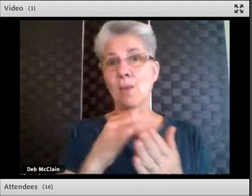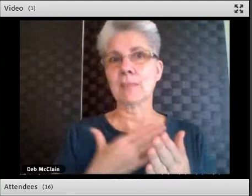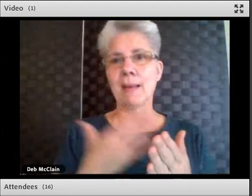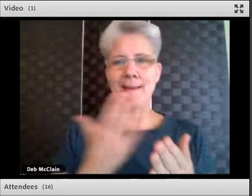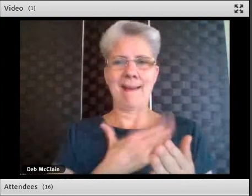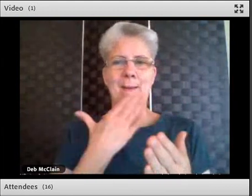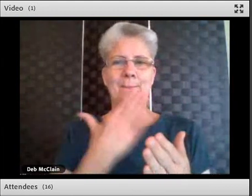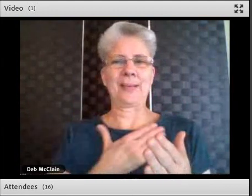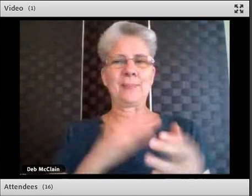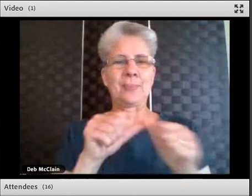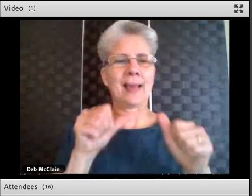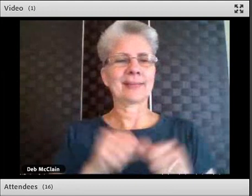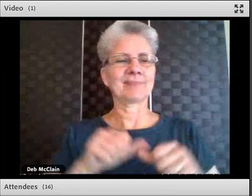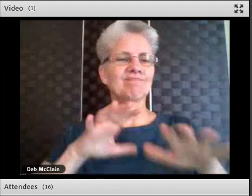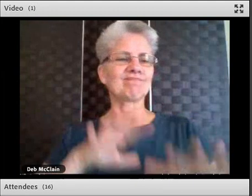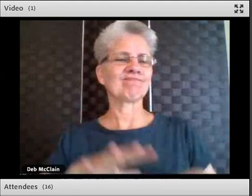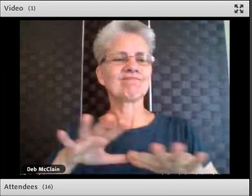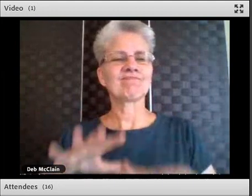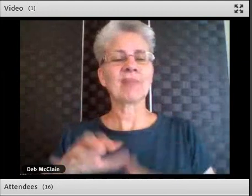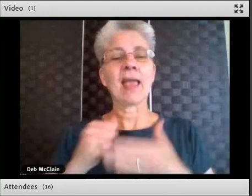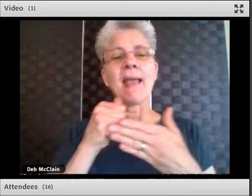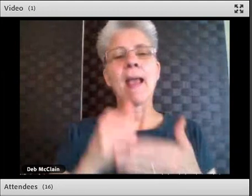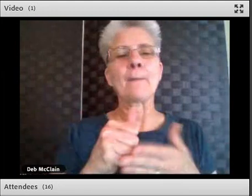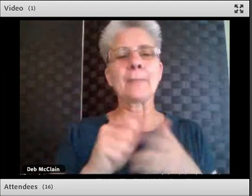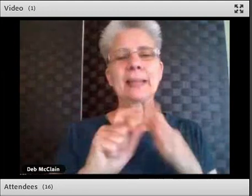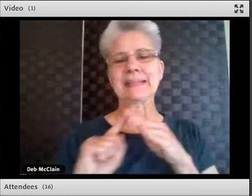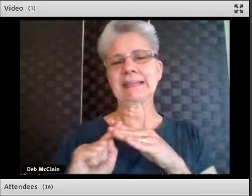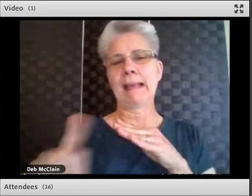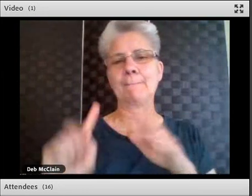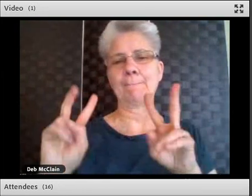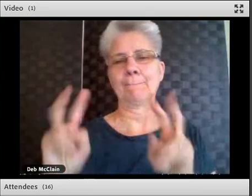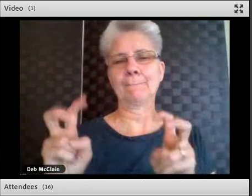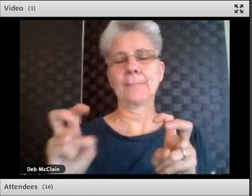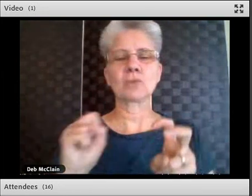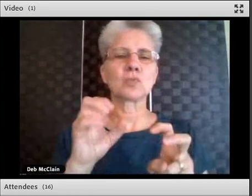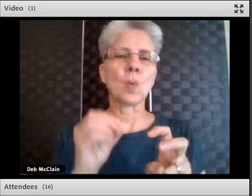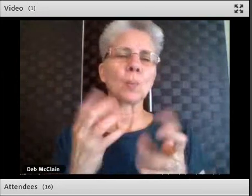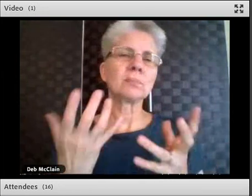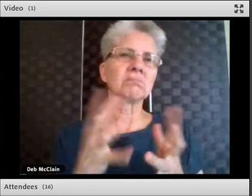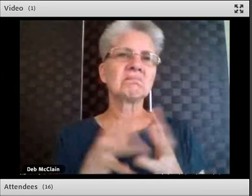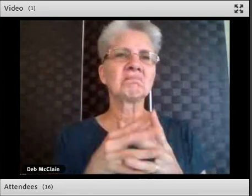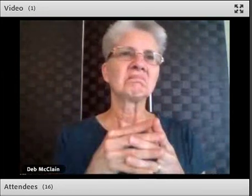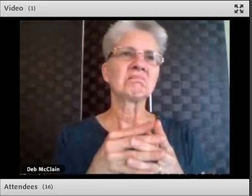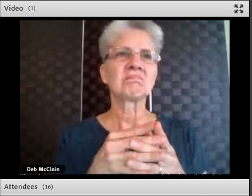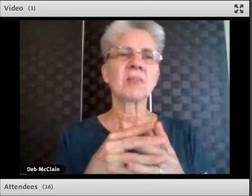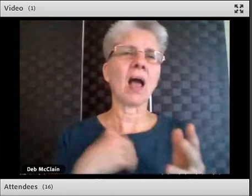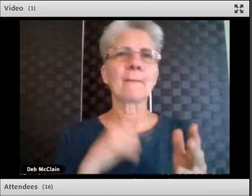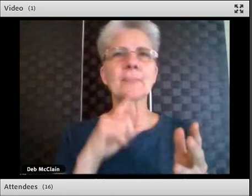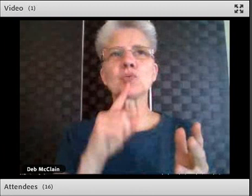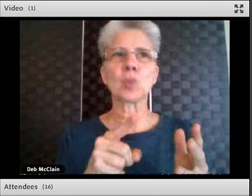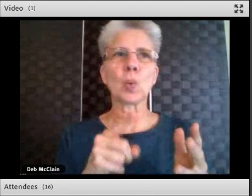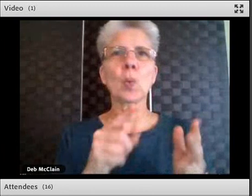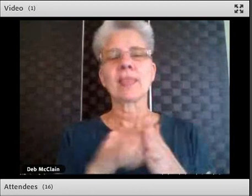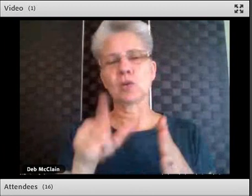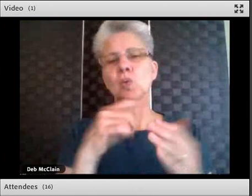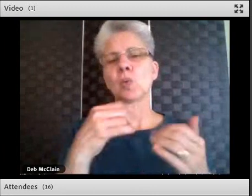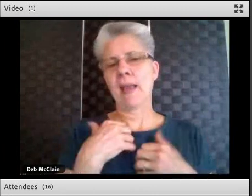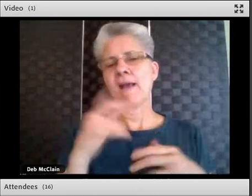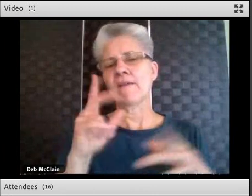happy place. It helped me escape. And so I'm sure that you